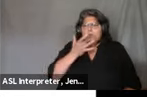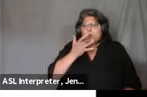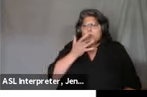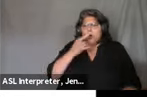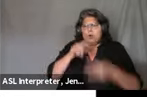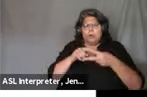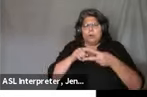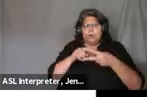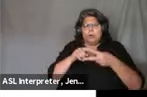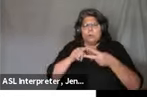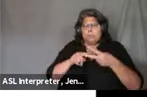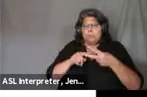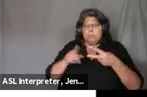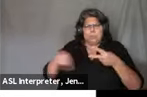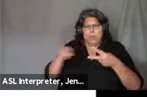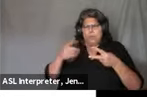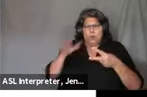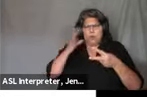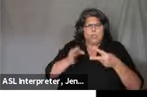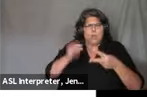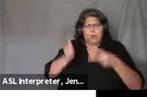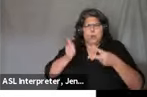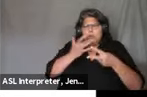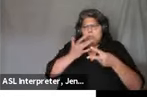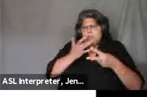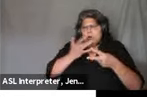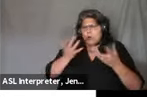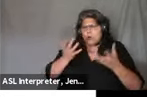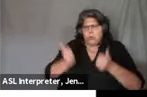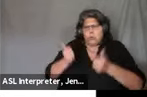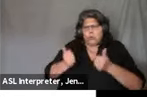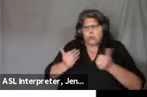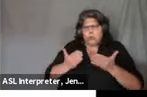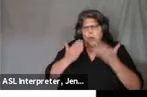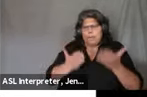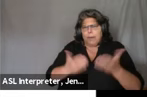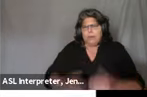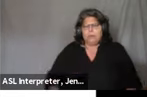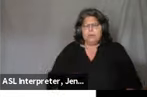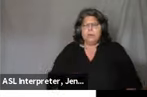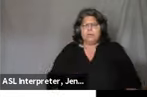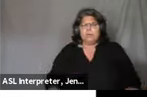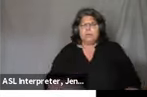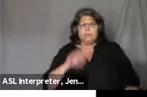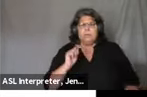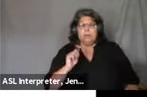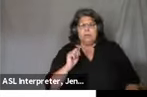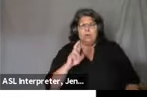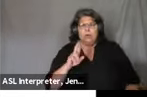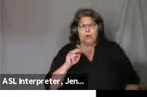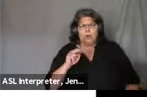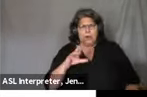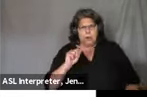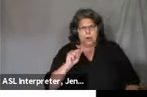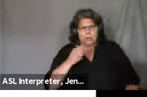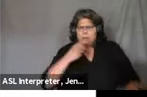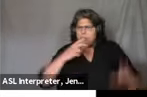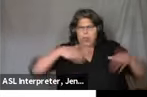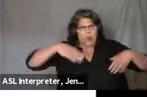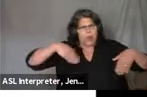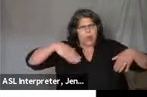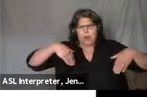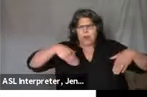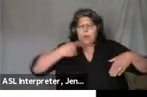chosen between the two as one to recommend? We have not. We studied